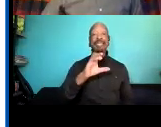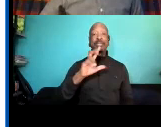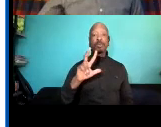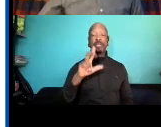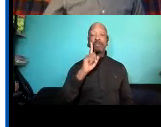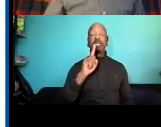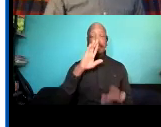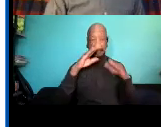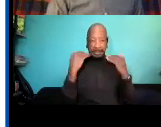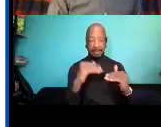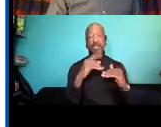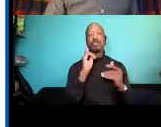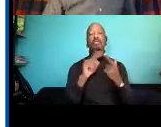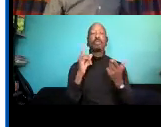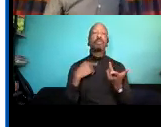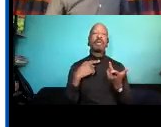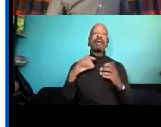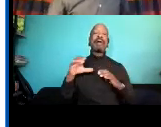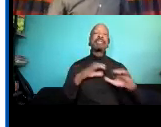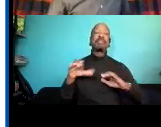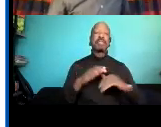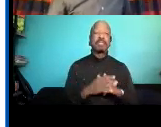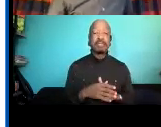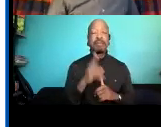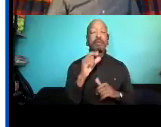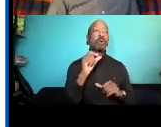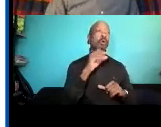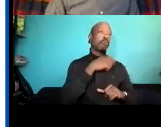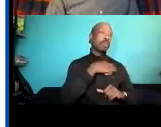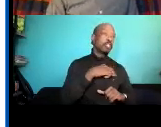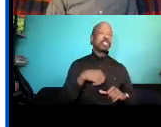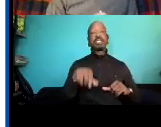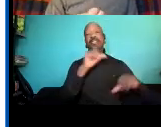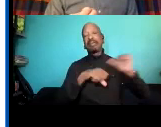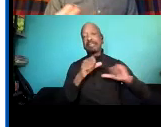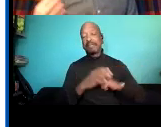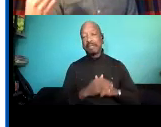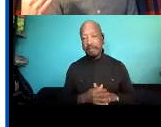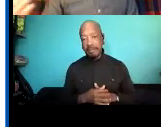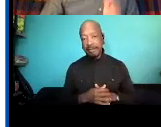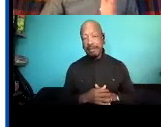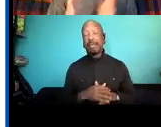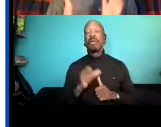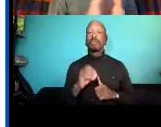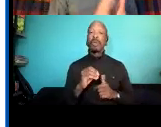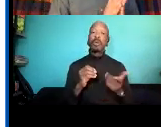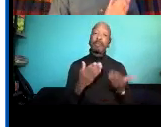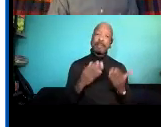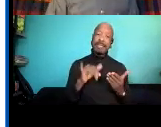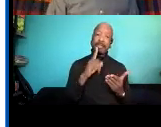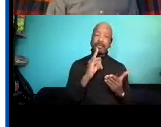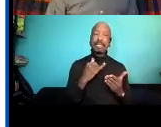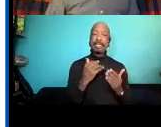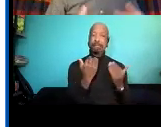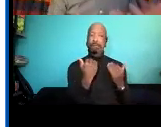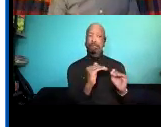that advance charitable, educational, or scientific and religious purposes. And so maybe that's too constraining for